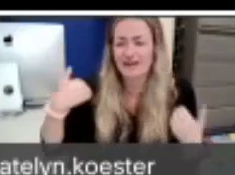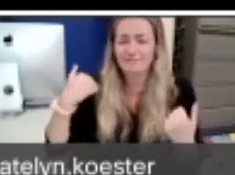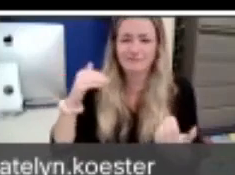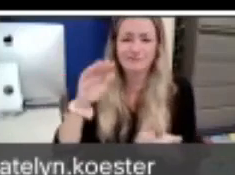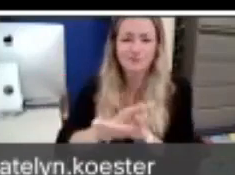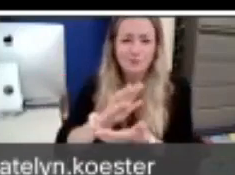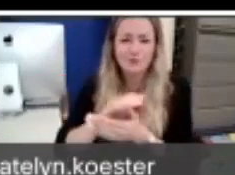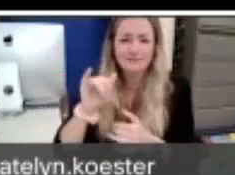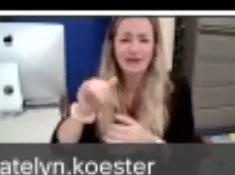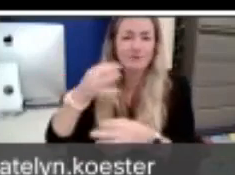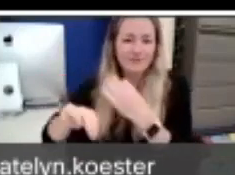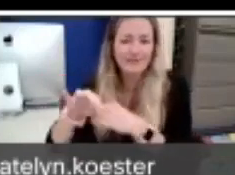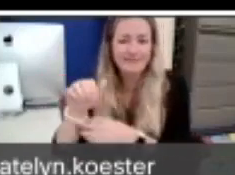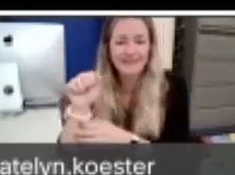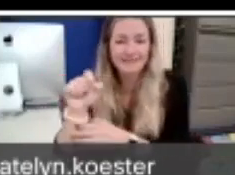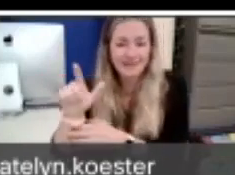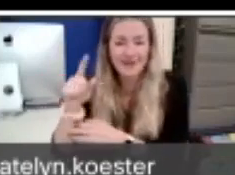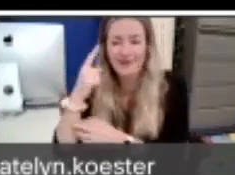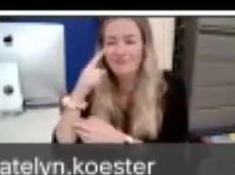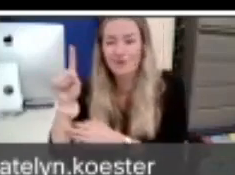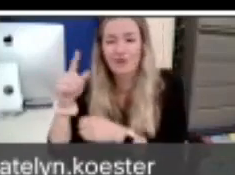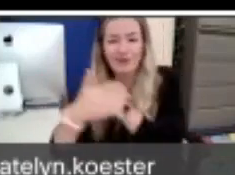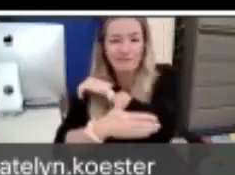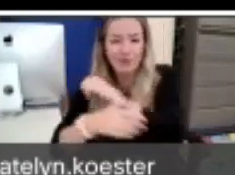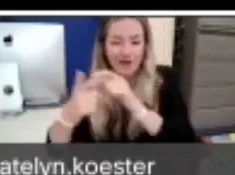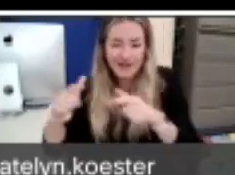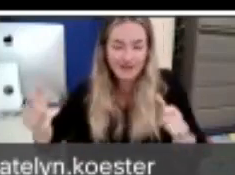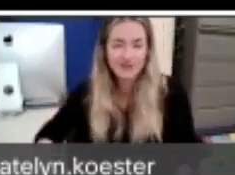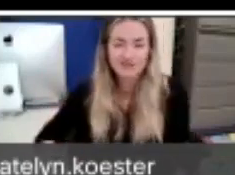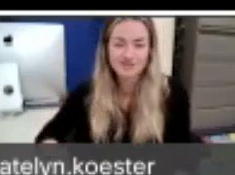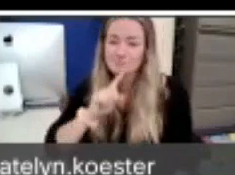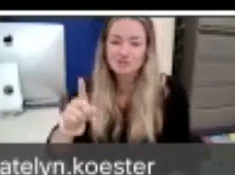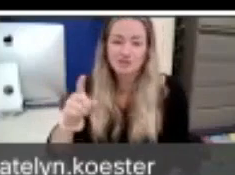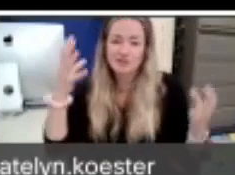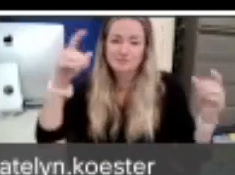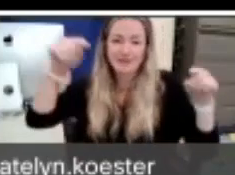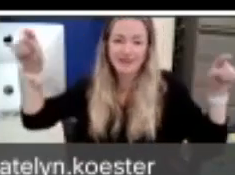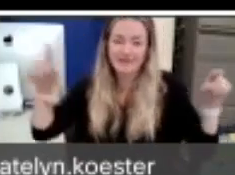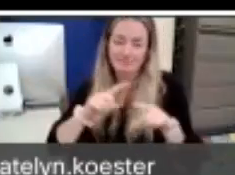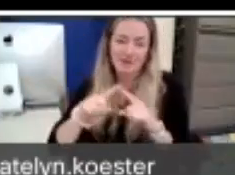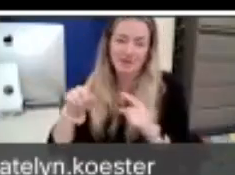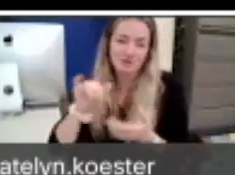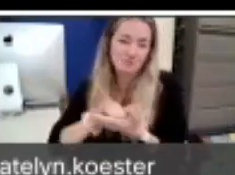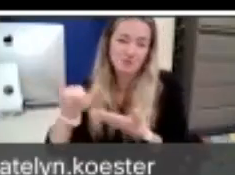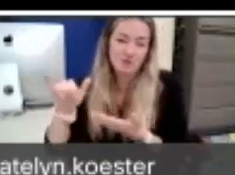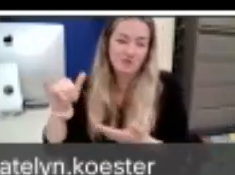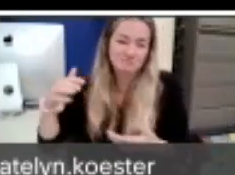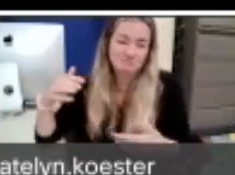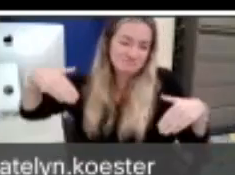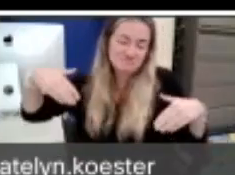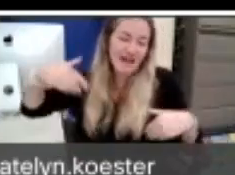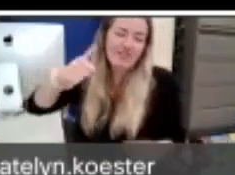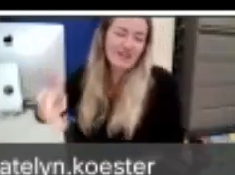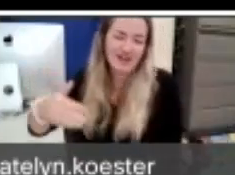well, like Rochester, they have schools that have replaced, you know, like foreign languages with ASL, Washington, D.C.